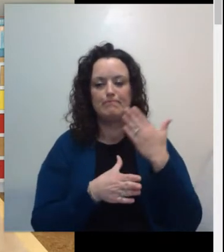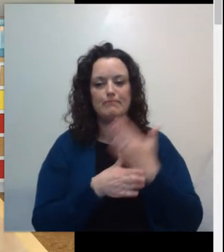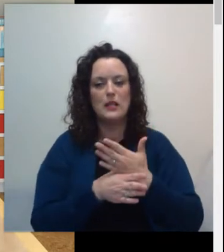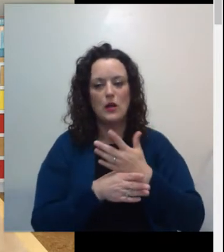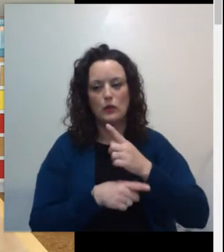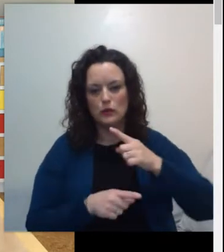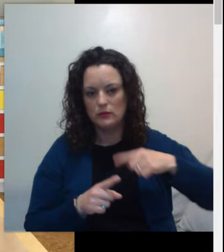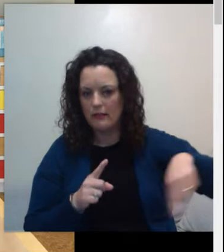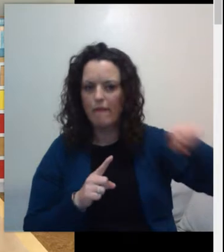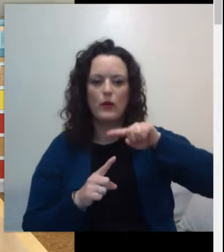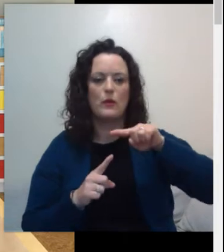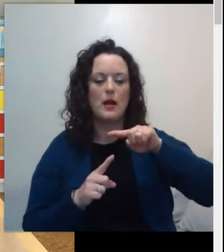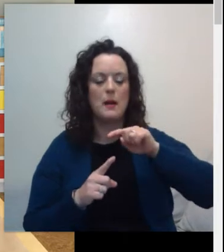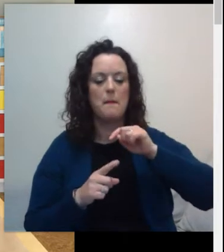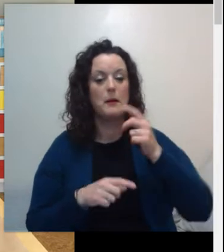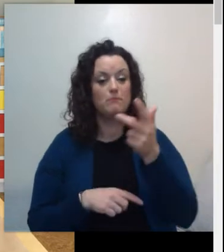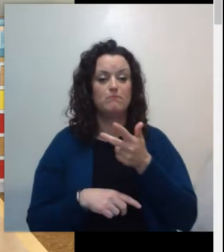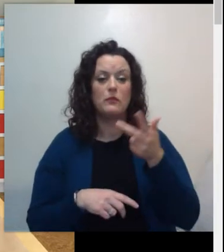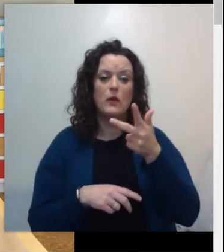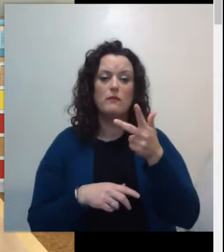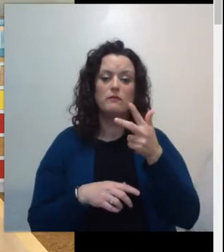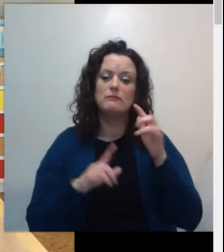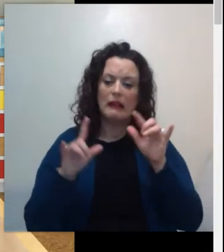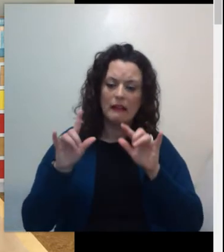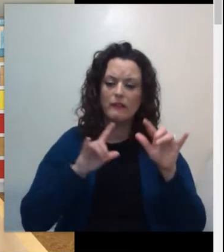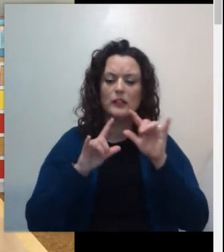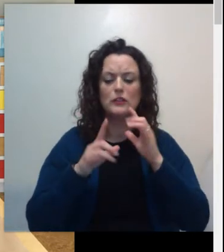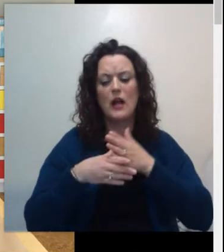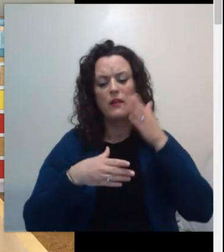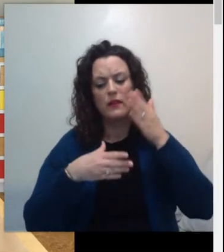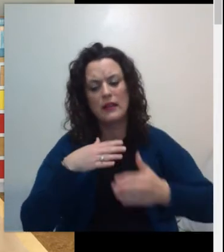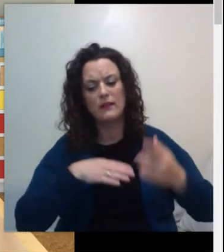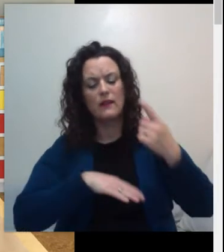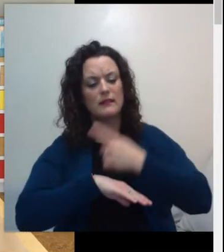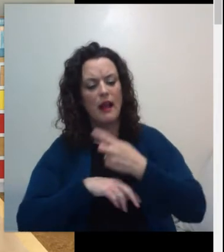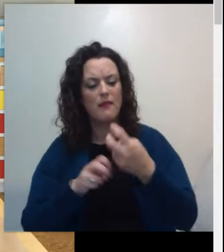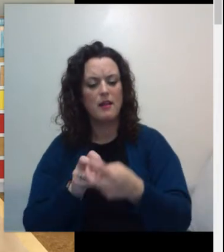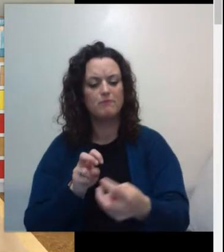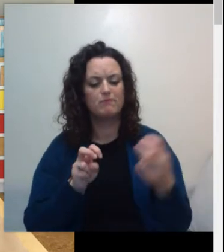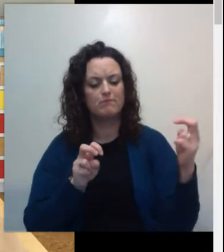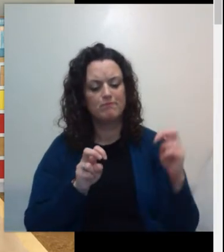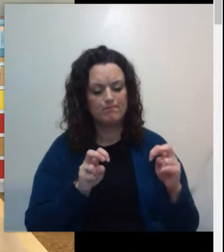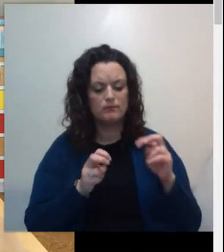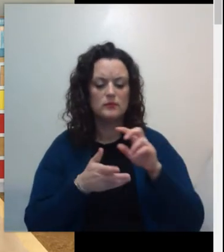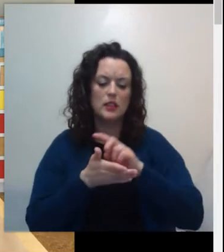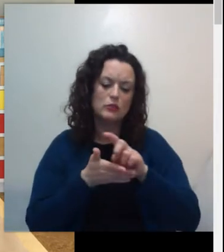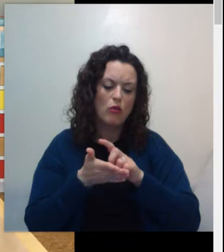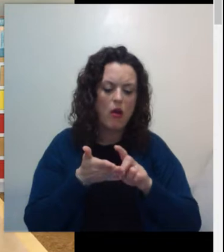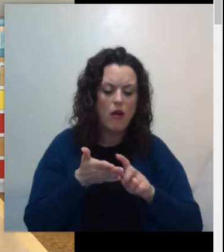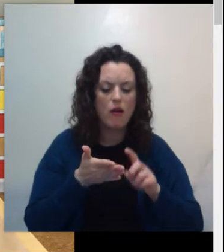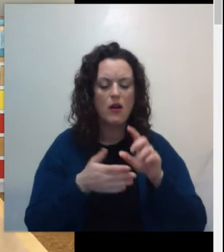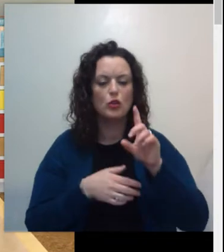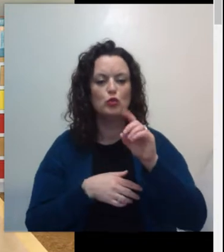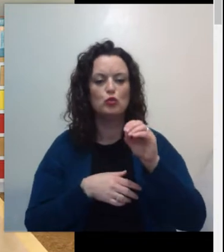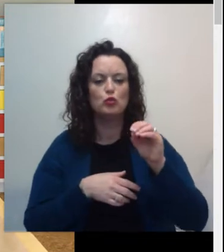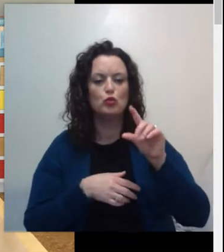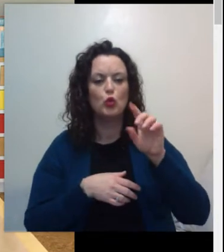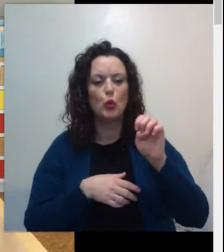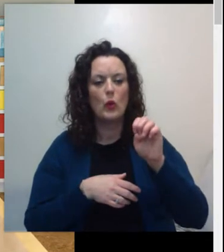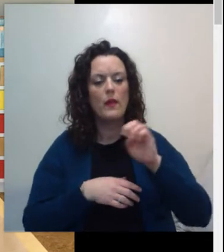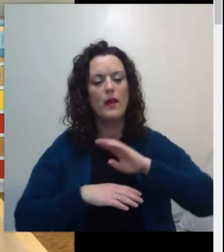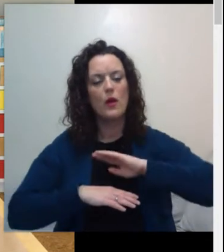all love each other. And at the end of the day, they get together and they doodle and they feel better. And speaking of